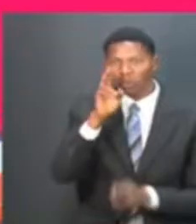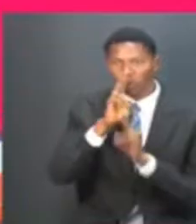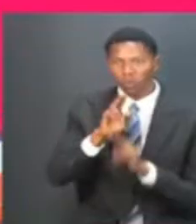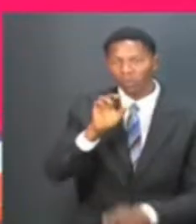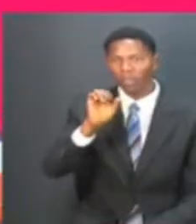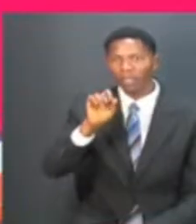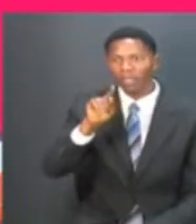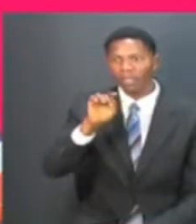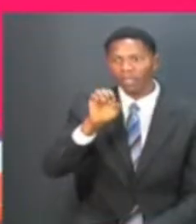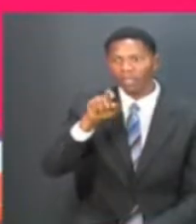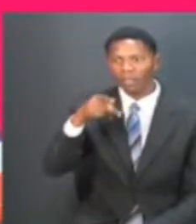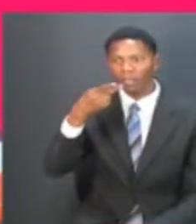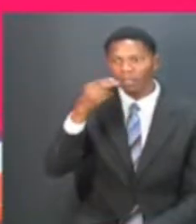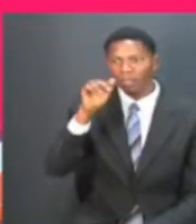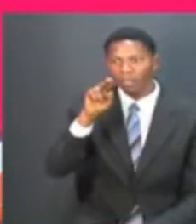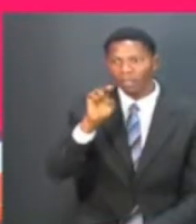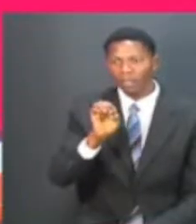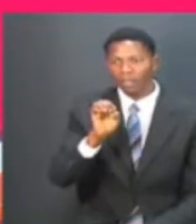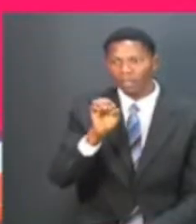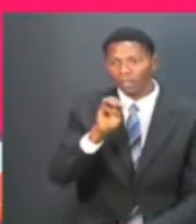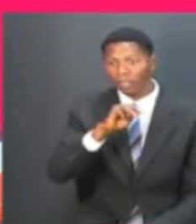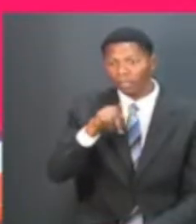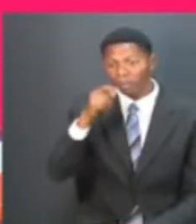of Parliament for Onshaiso,